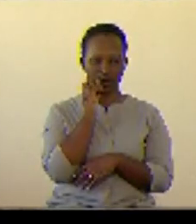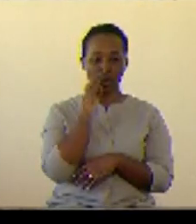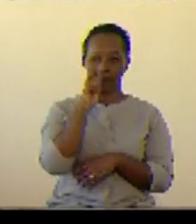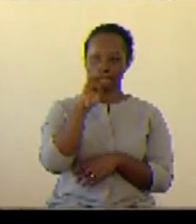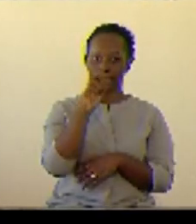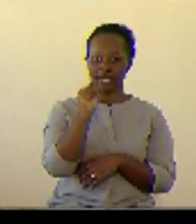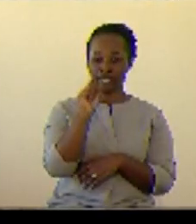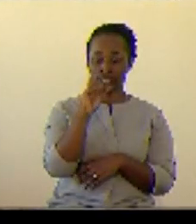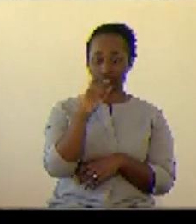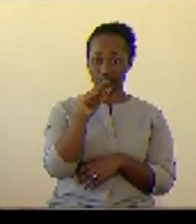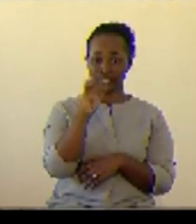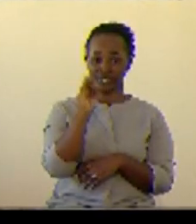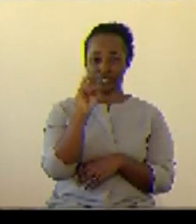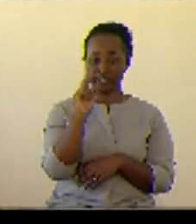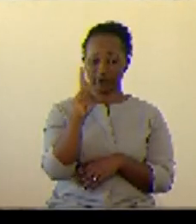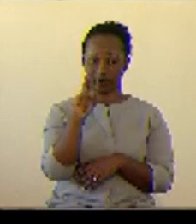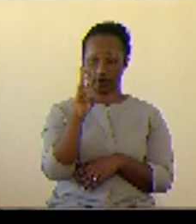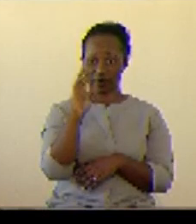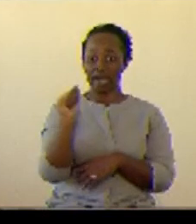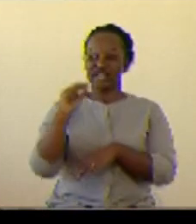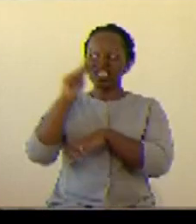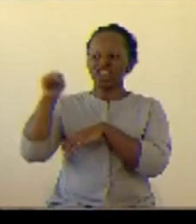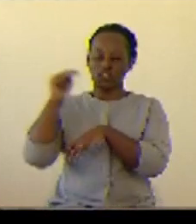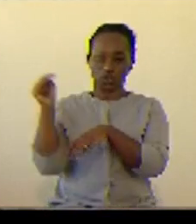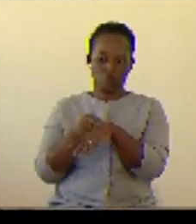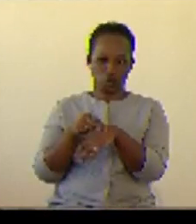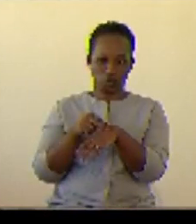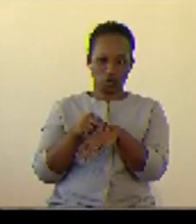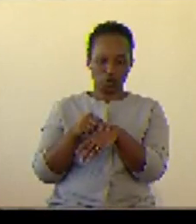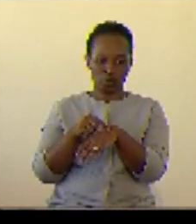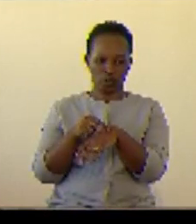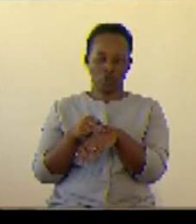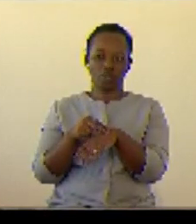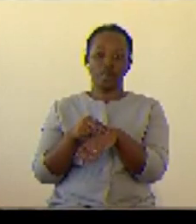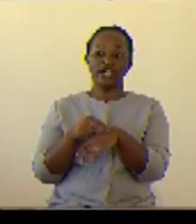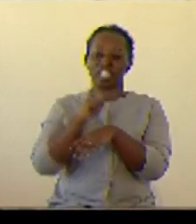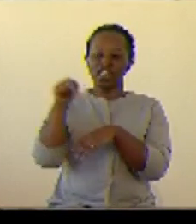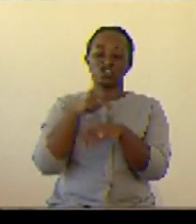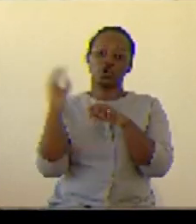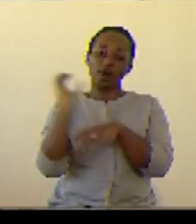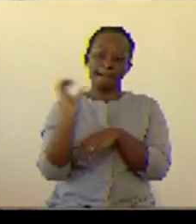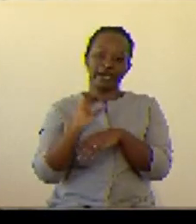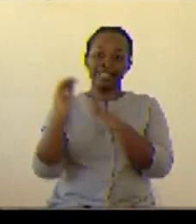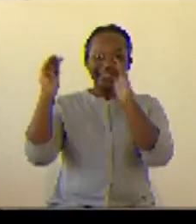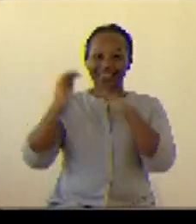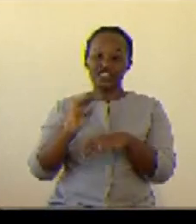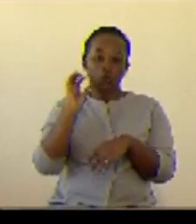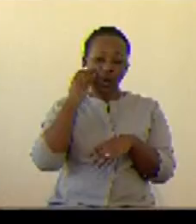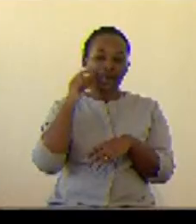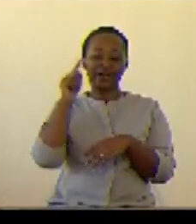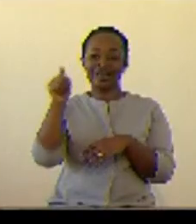brewery company, and this is what you call a multinational. This is what you call MNCs, multinational companies or multinational